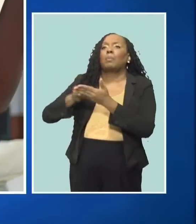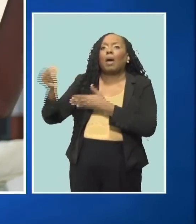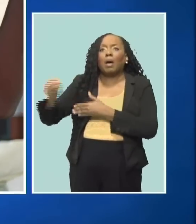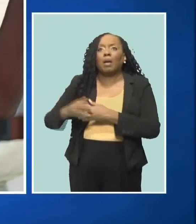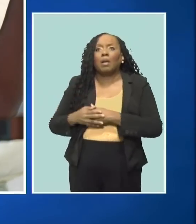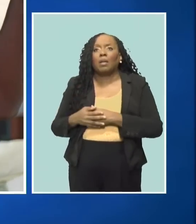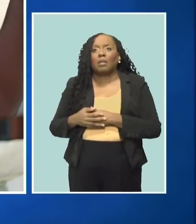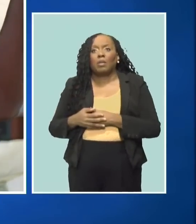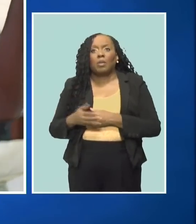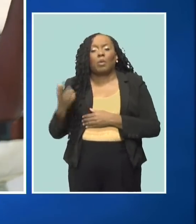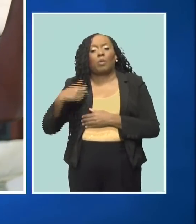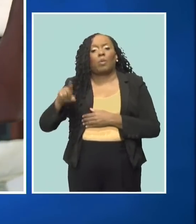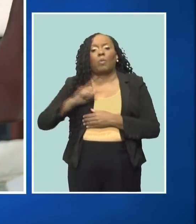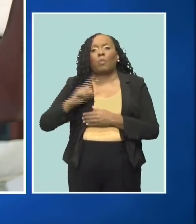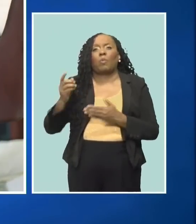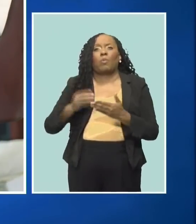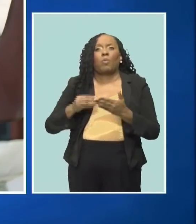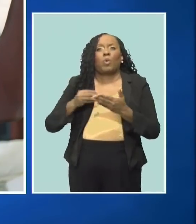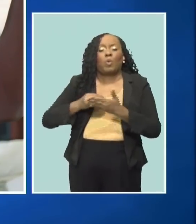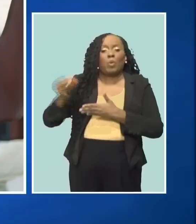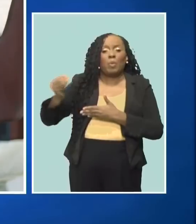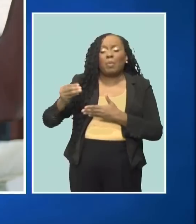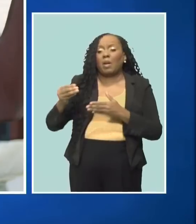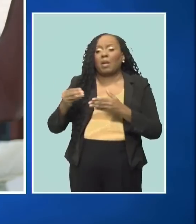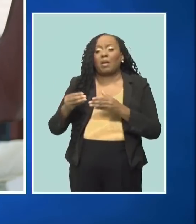for a box. You know the pounds of tomatoes in there?